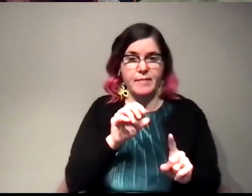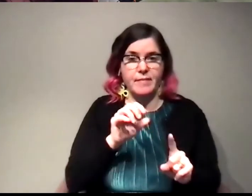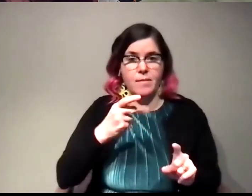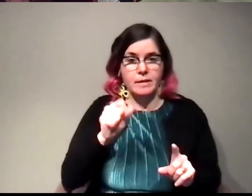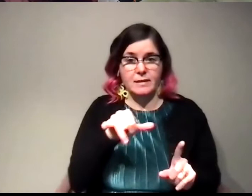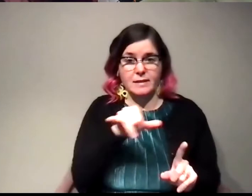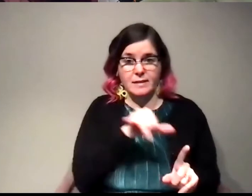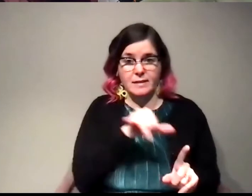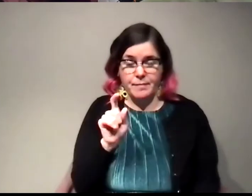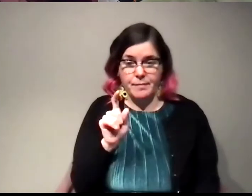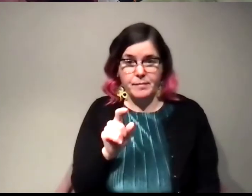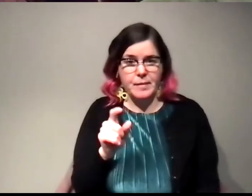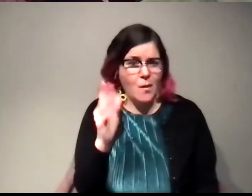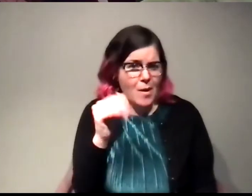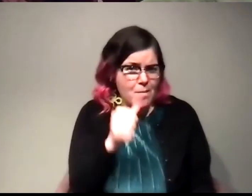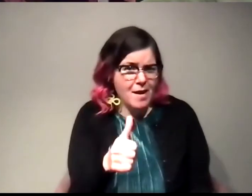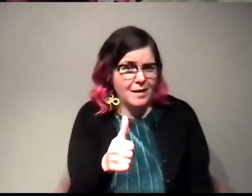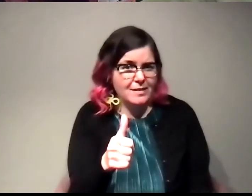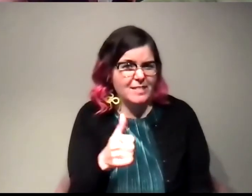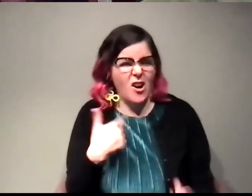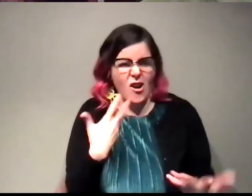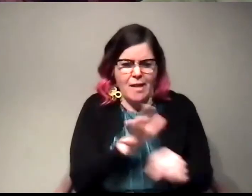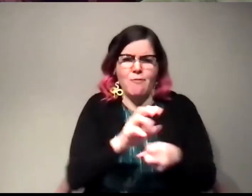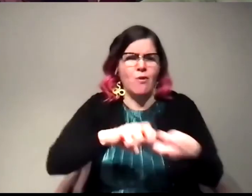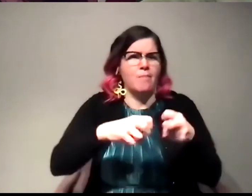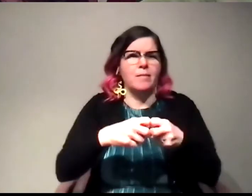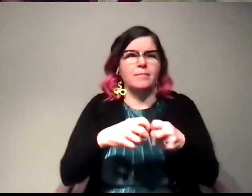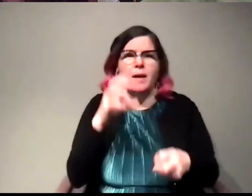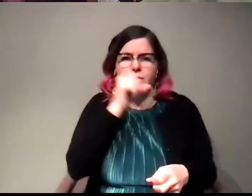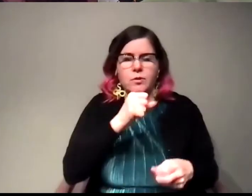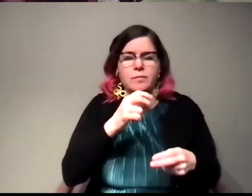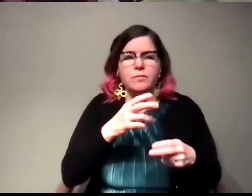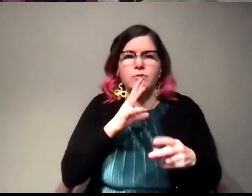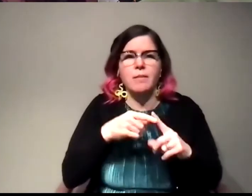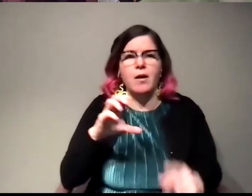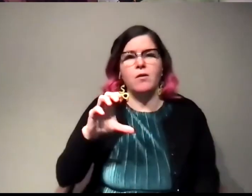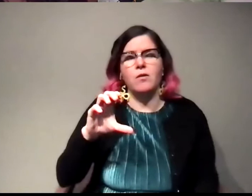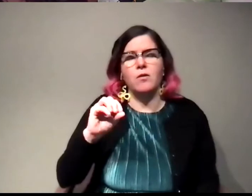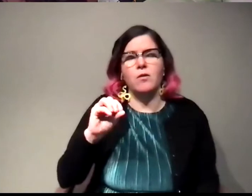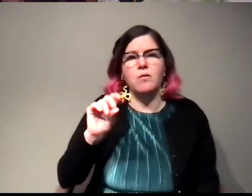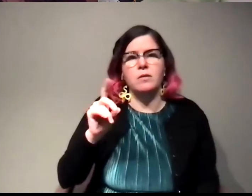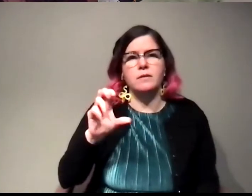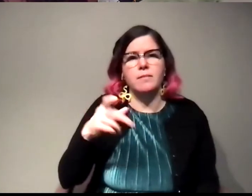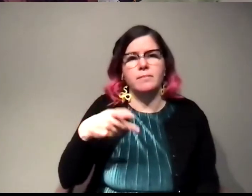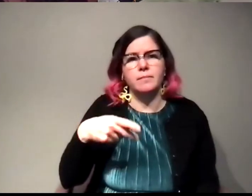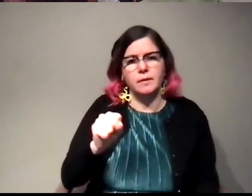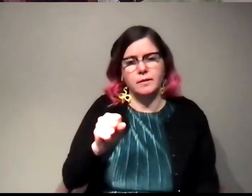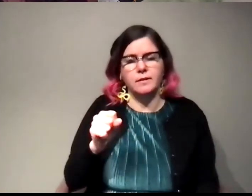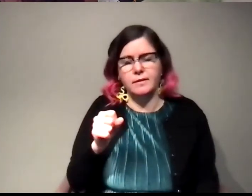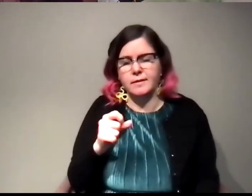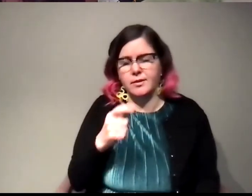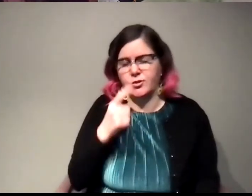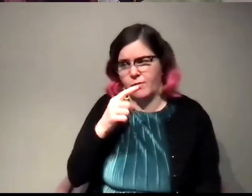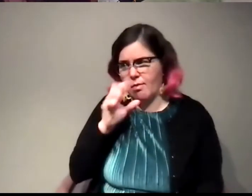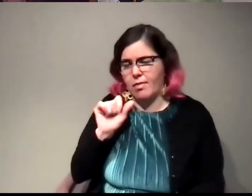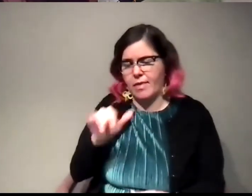So I hope not. They have enough problems. You know, I assume we're talking about cordyceps, which is really fascinating. Another sort of niche interest of mine. And for